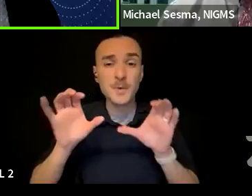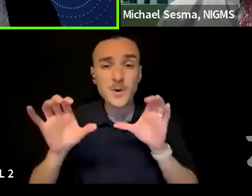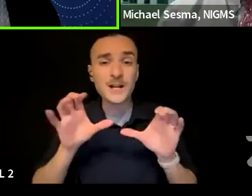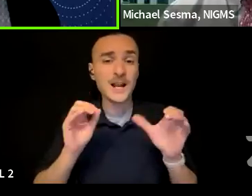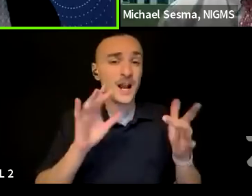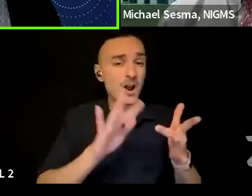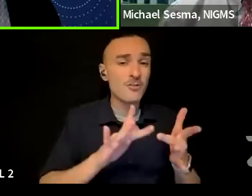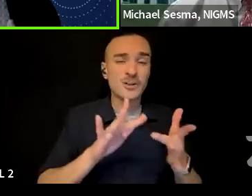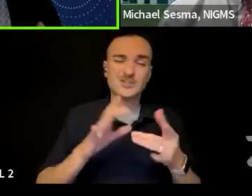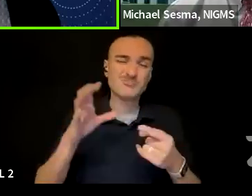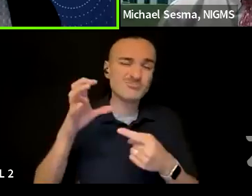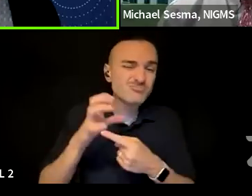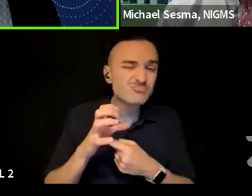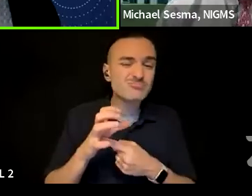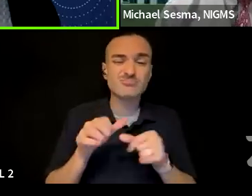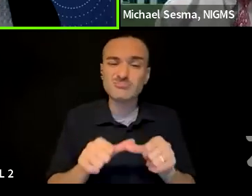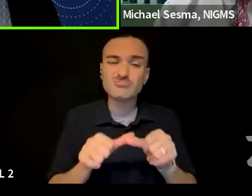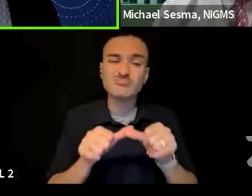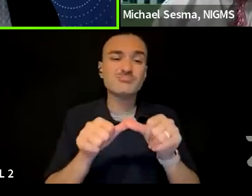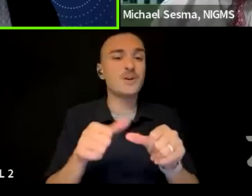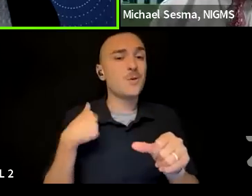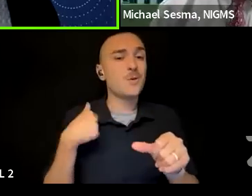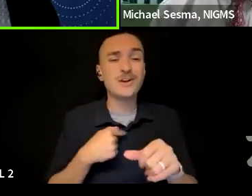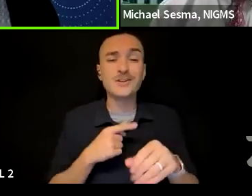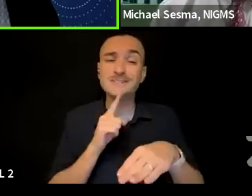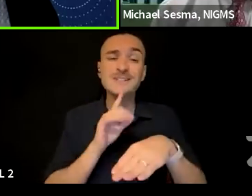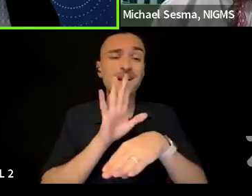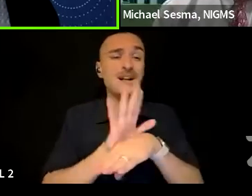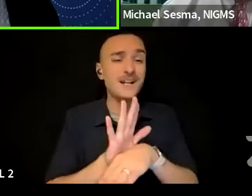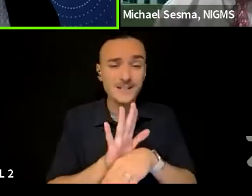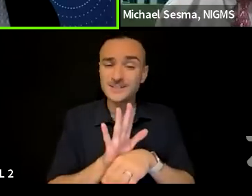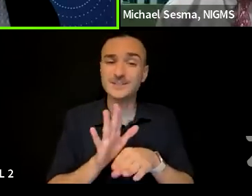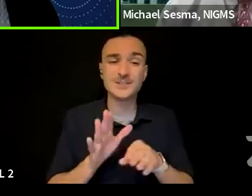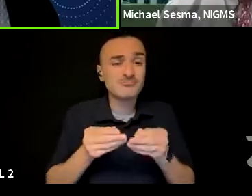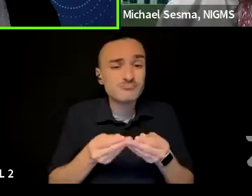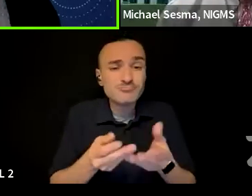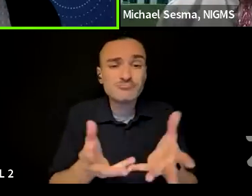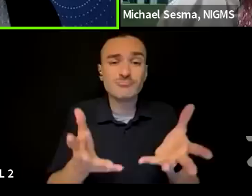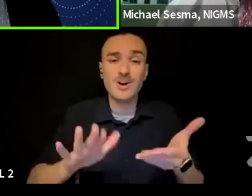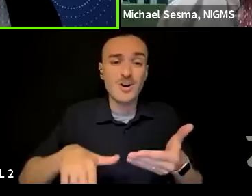hold. We are very dedicated to trying and get all this information out to